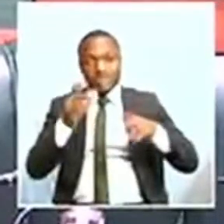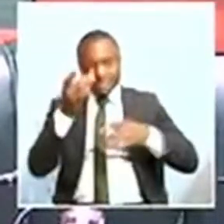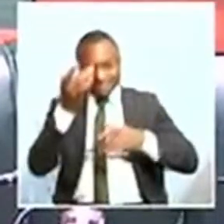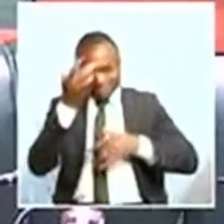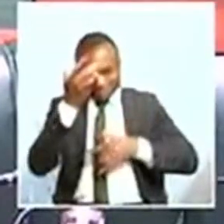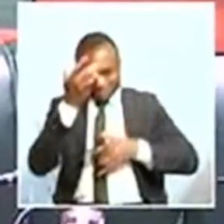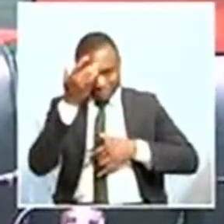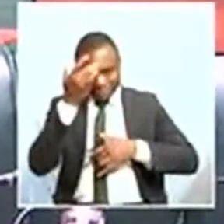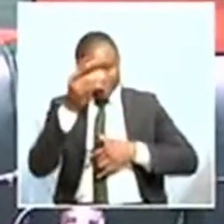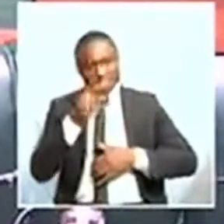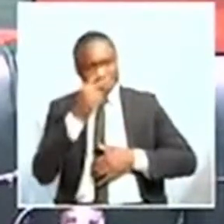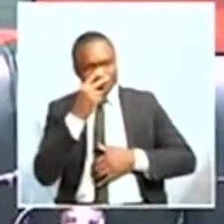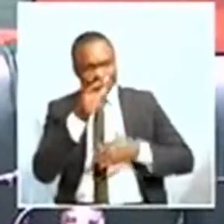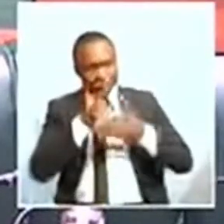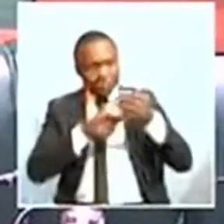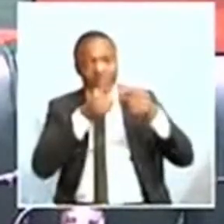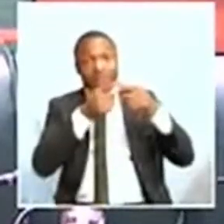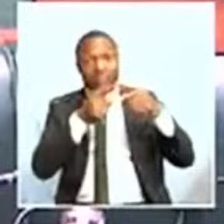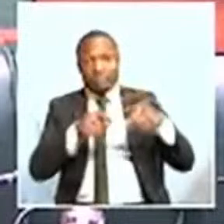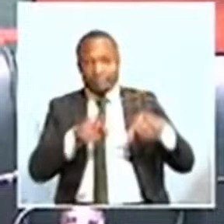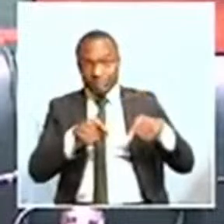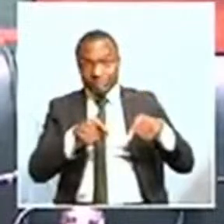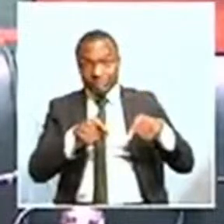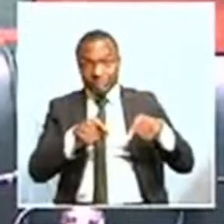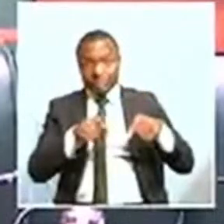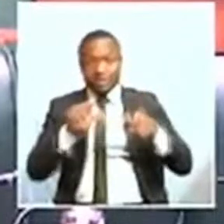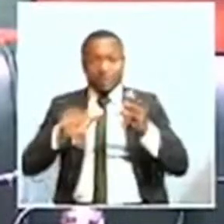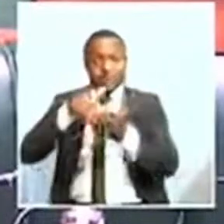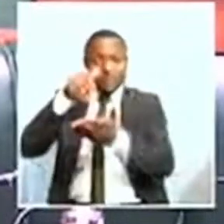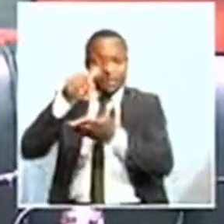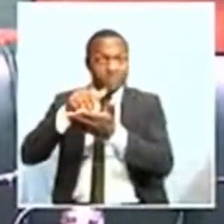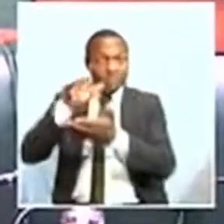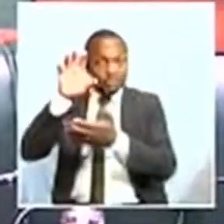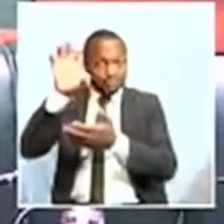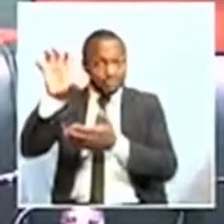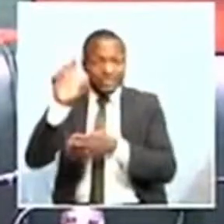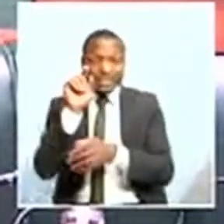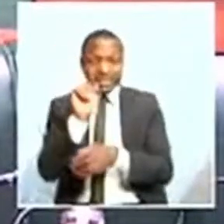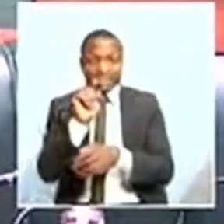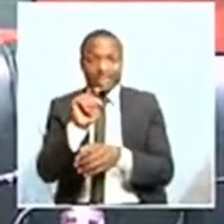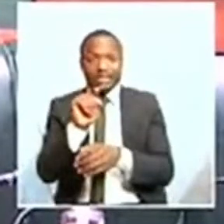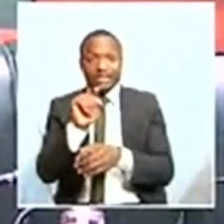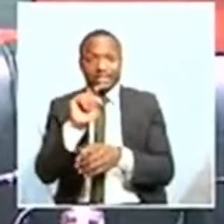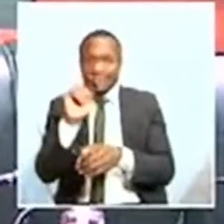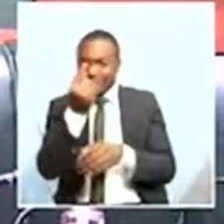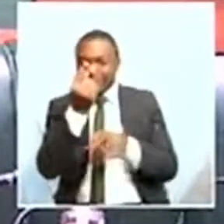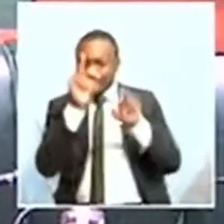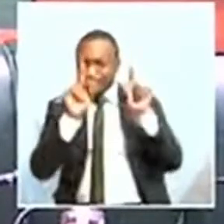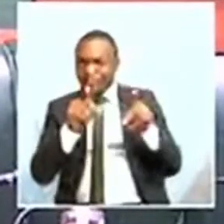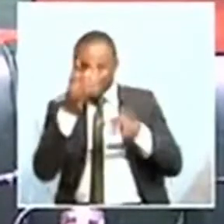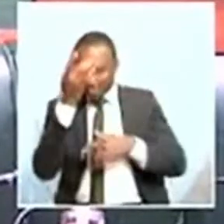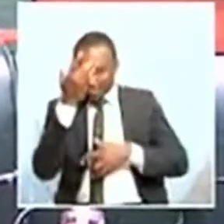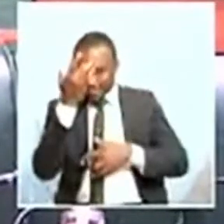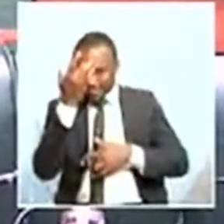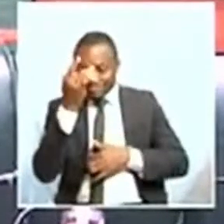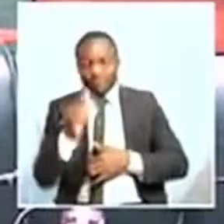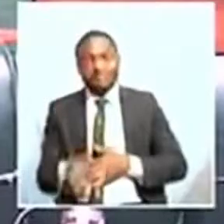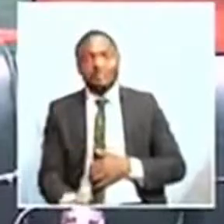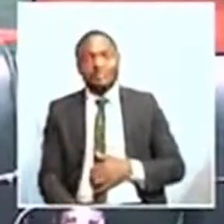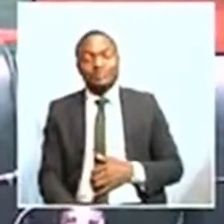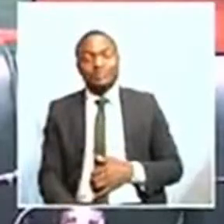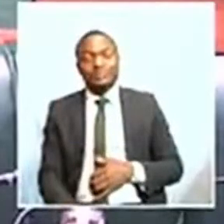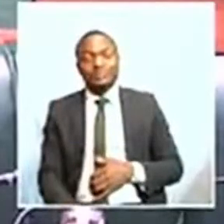because looking at what happened in Central Province, that case, mostly it's even travelers,